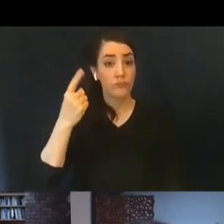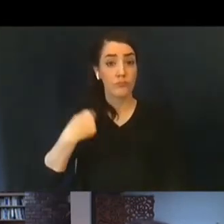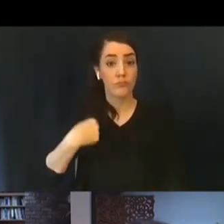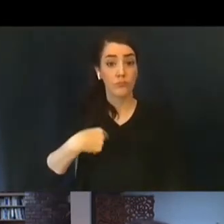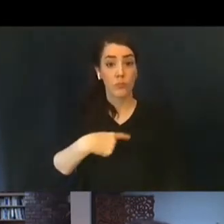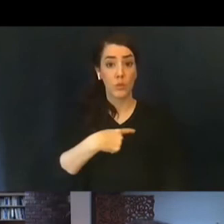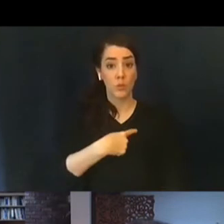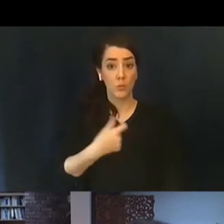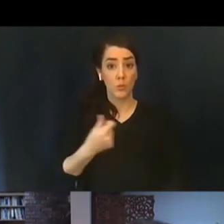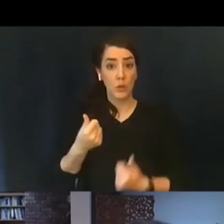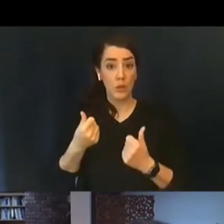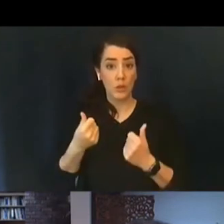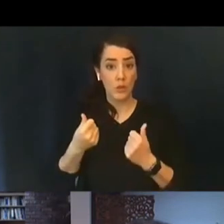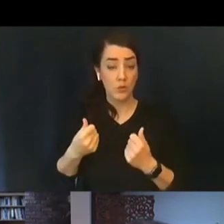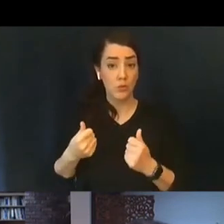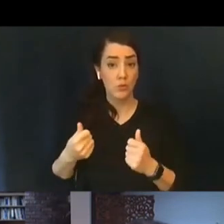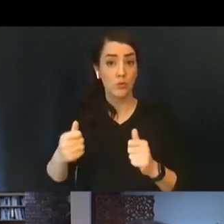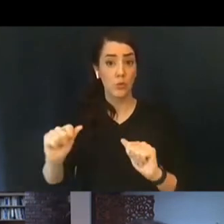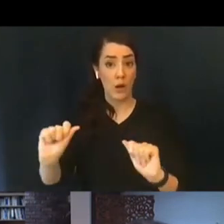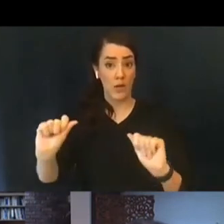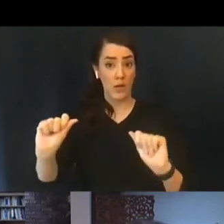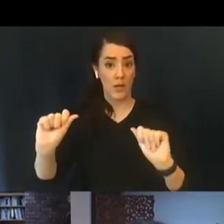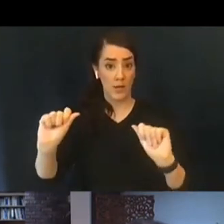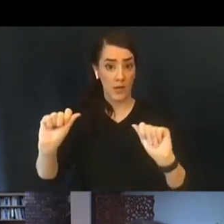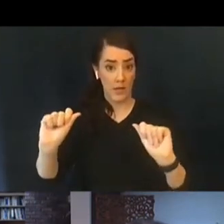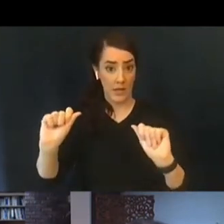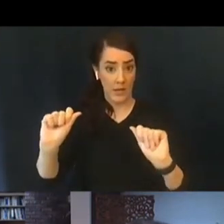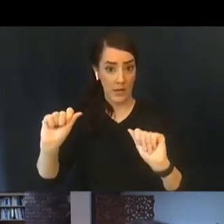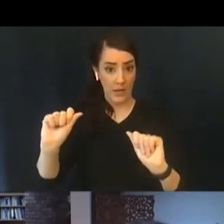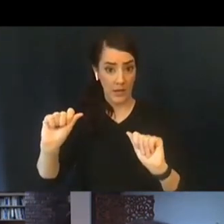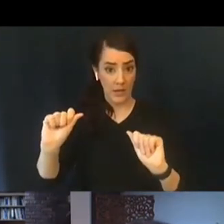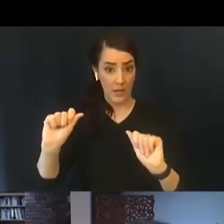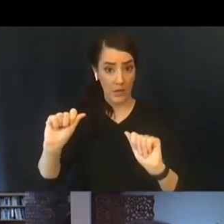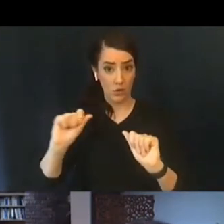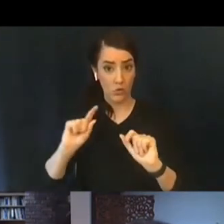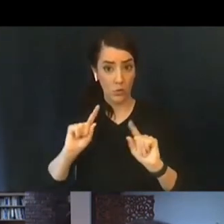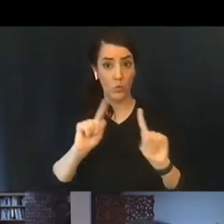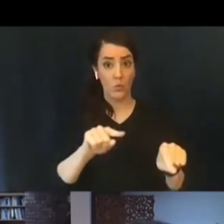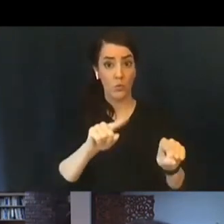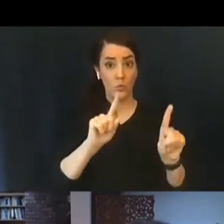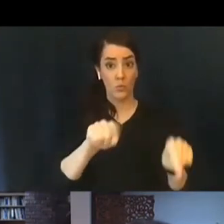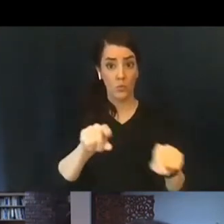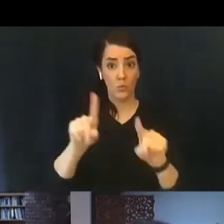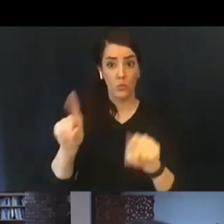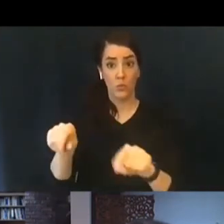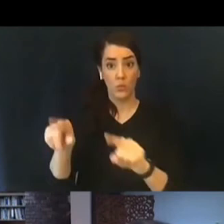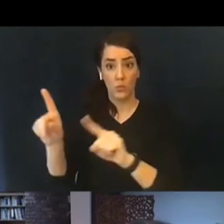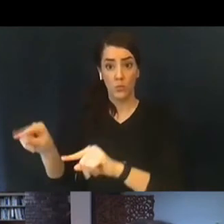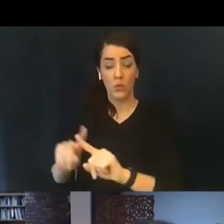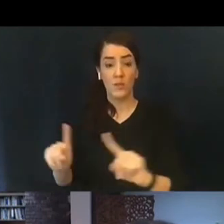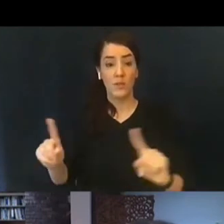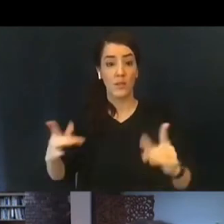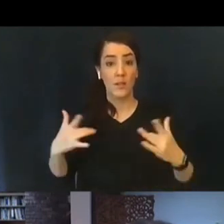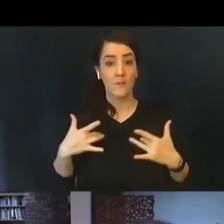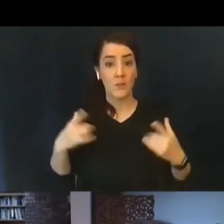of the Ukrainian community, uh, trying to, uh, attend events that, um, either Armenian or Jewish community